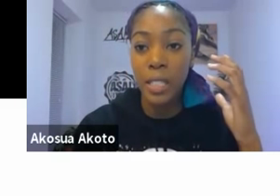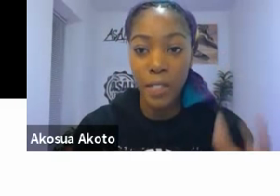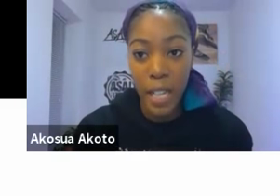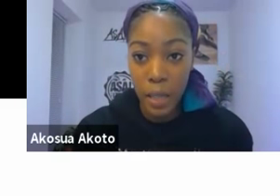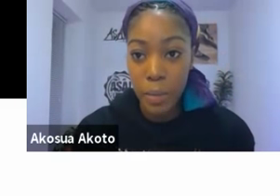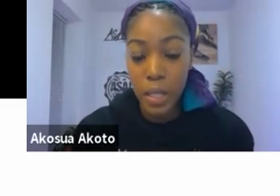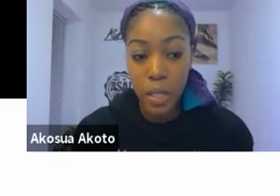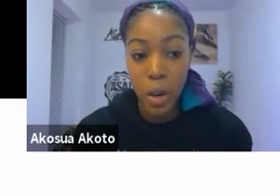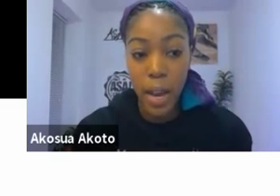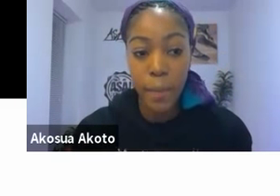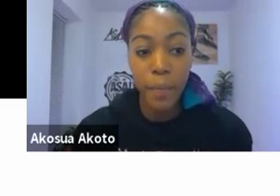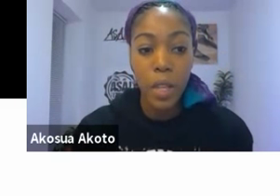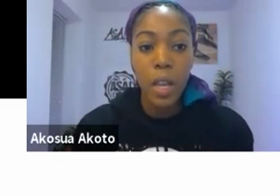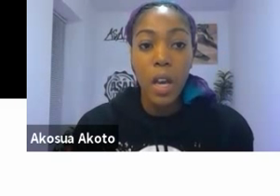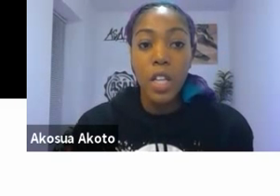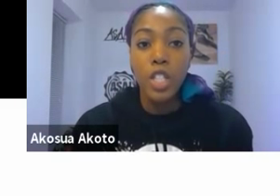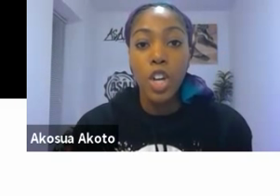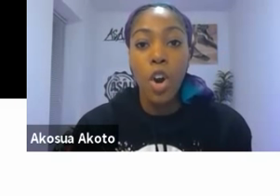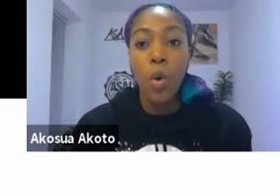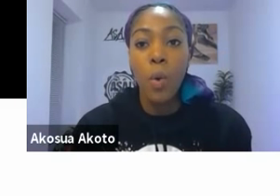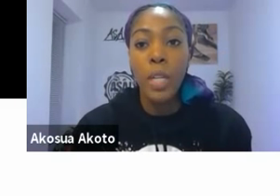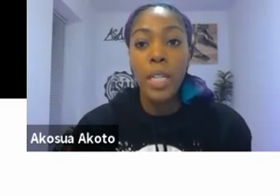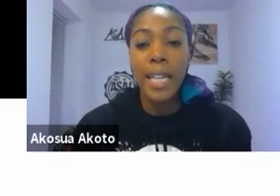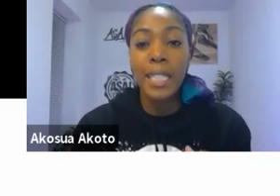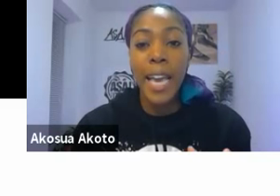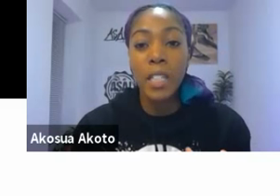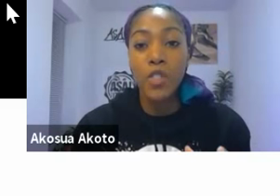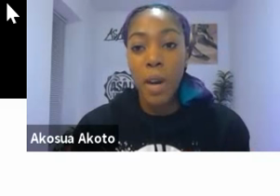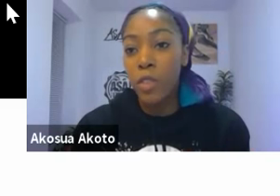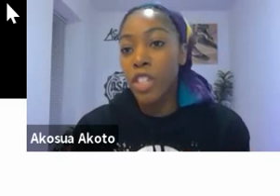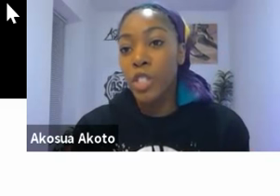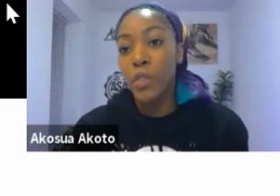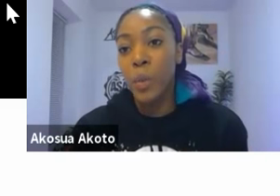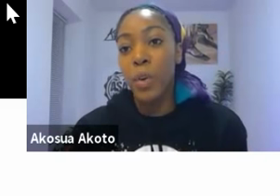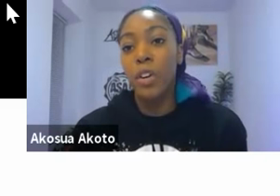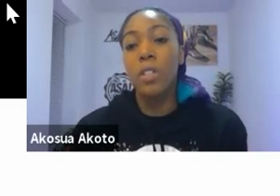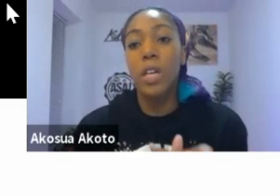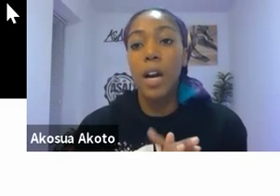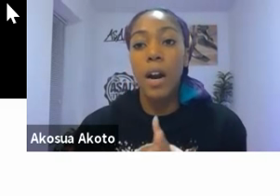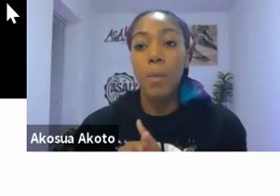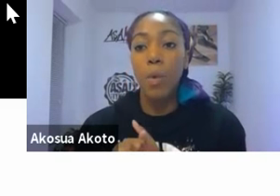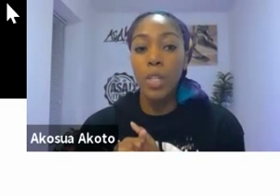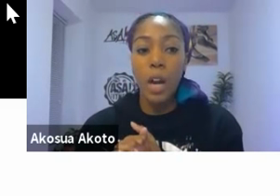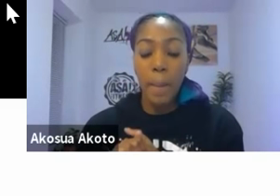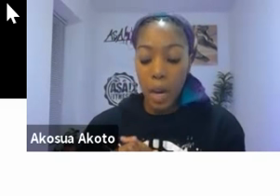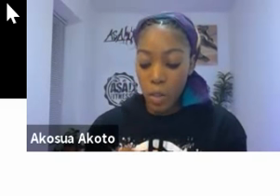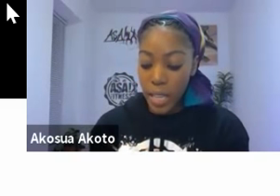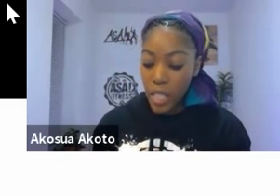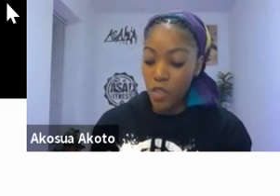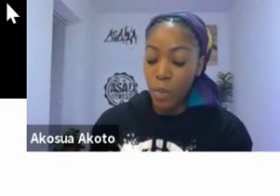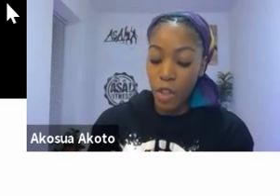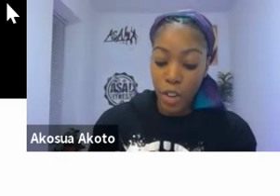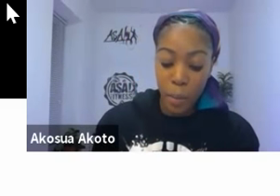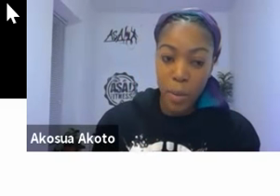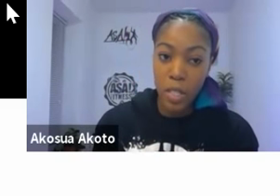actually develops. Okay. So when we look at dance from other regions of the world, when we talk about